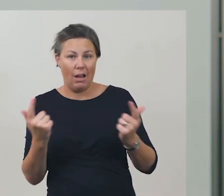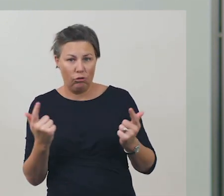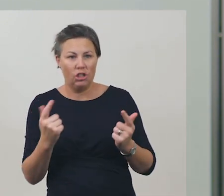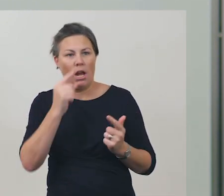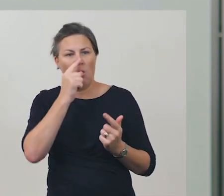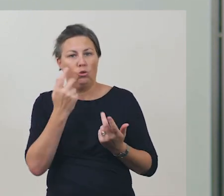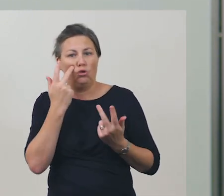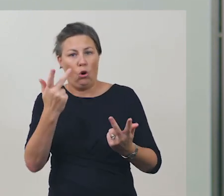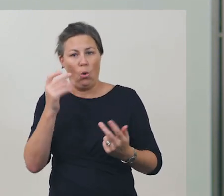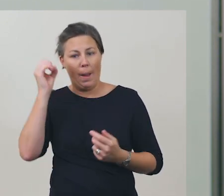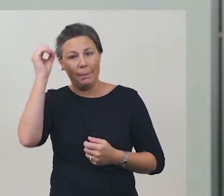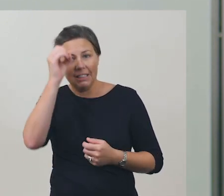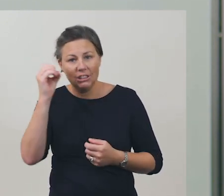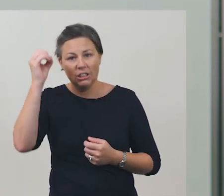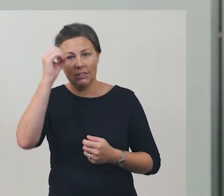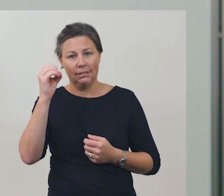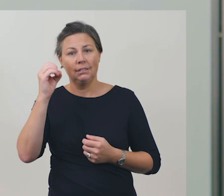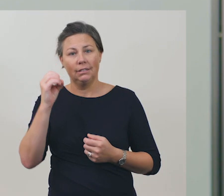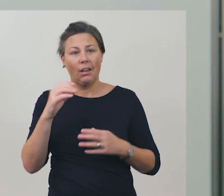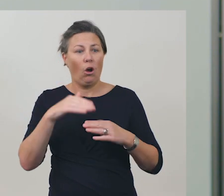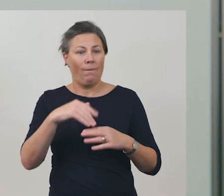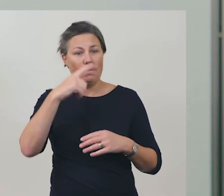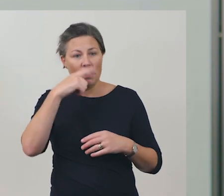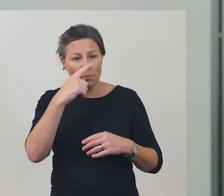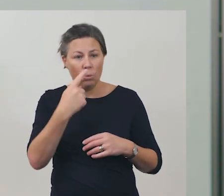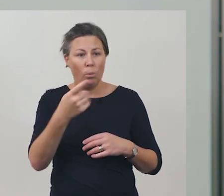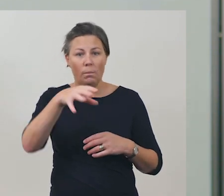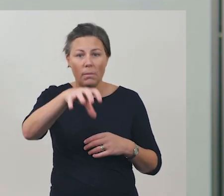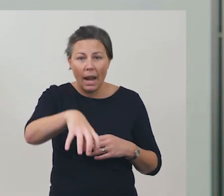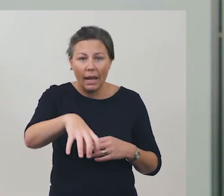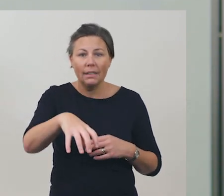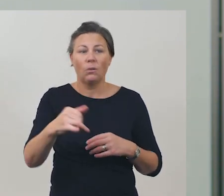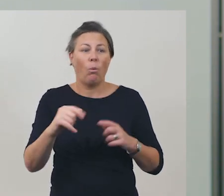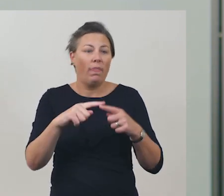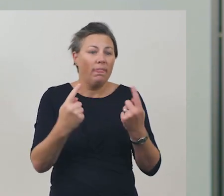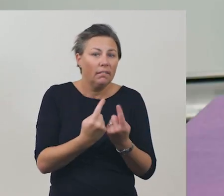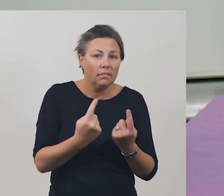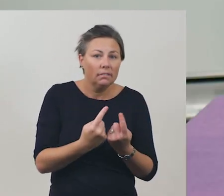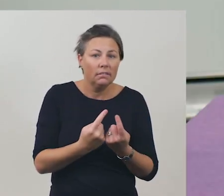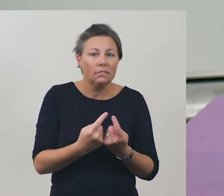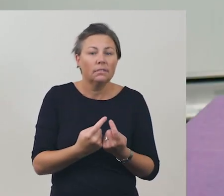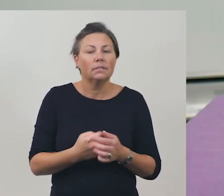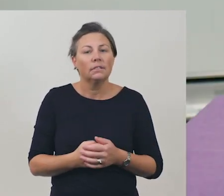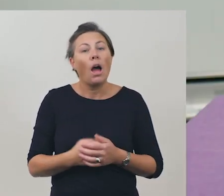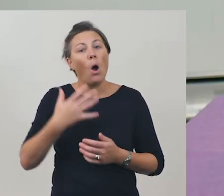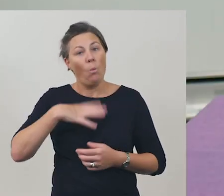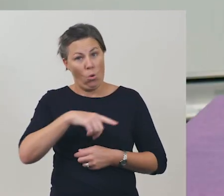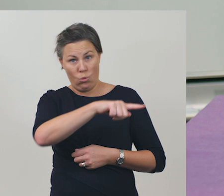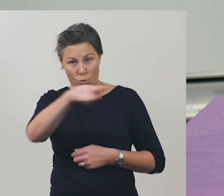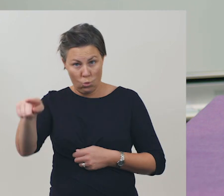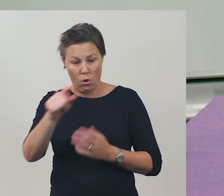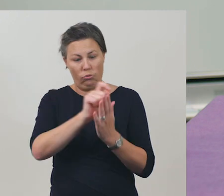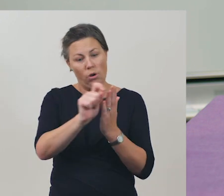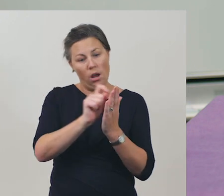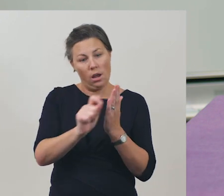opinions and make evaluative judgments about people, places, things and events. Write a personal recount about a